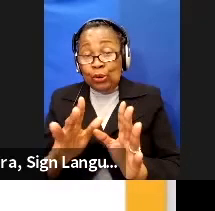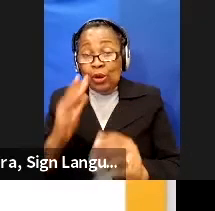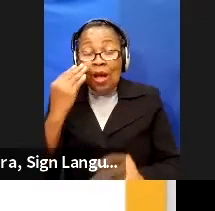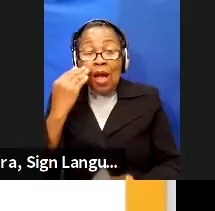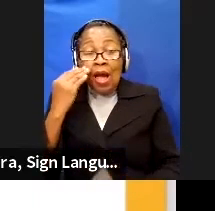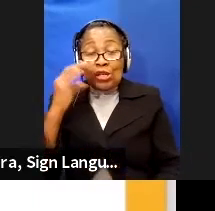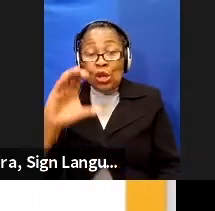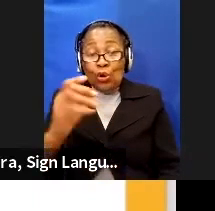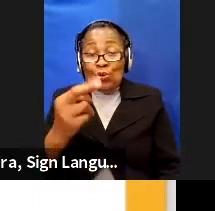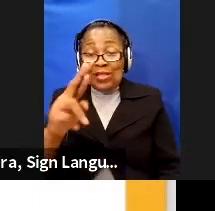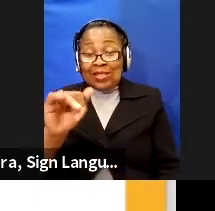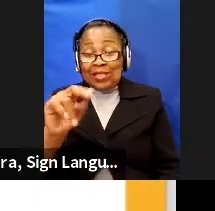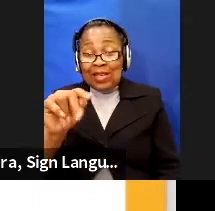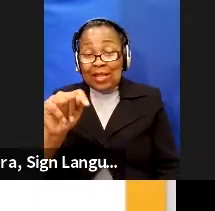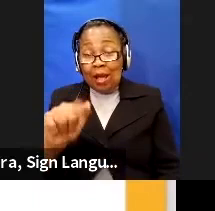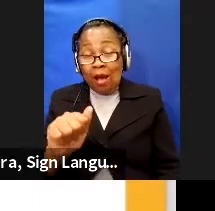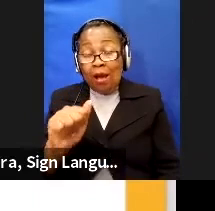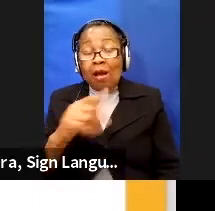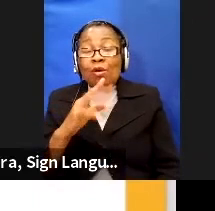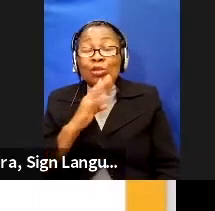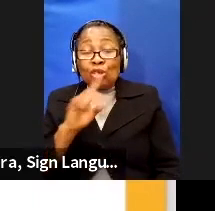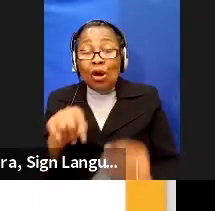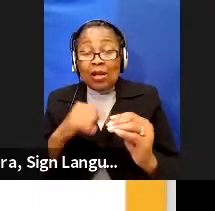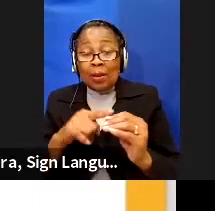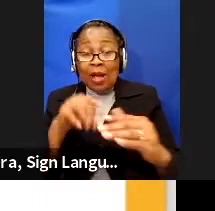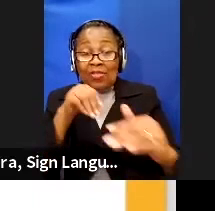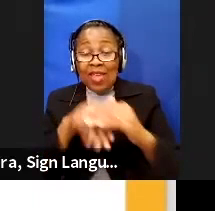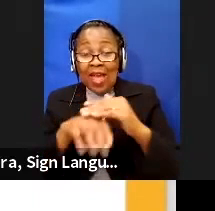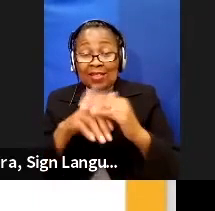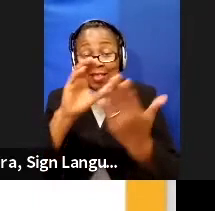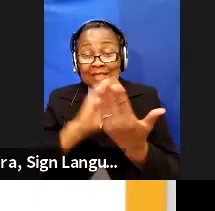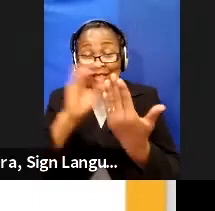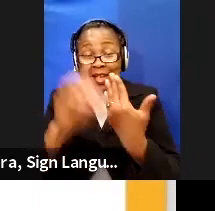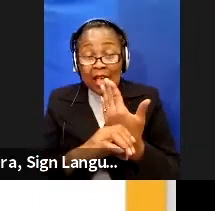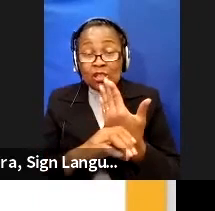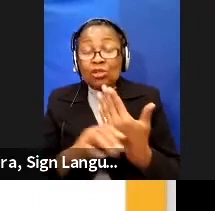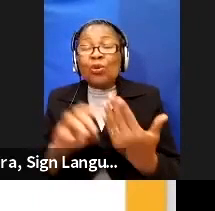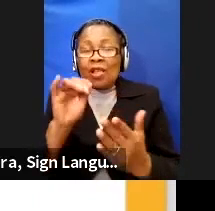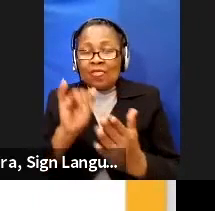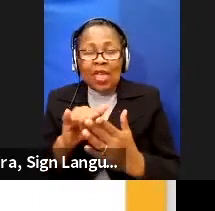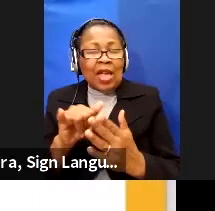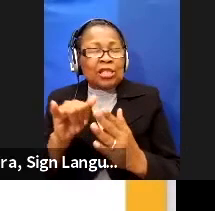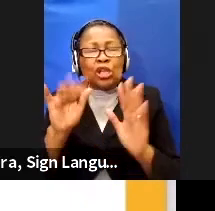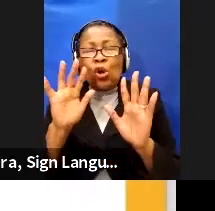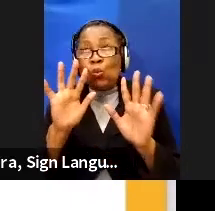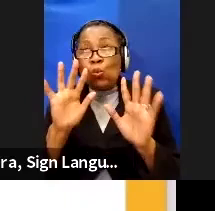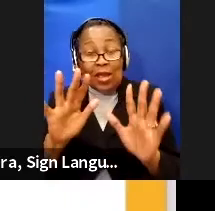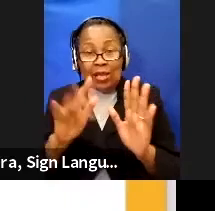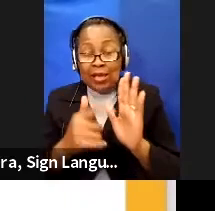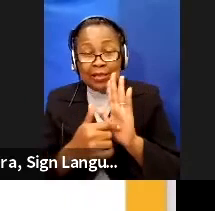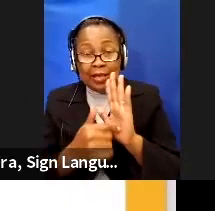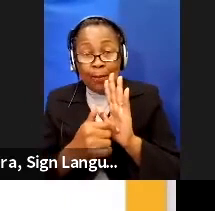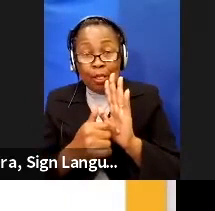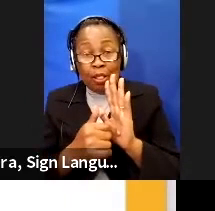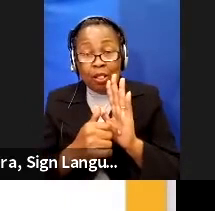in the beginning started, she was talking about the access calendar, and that's a great example of,